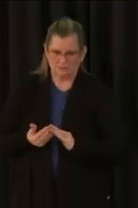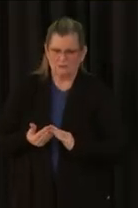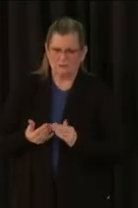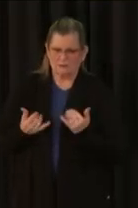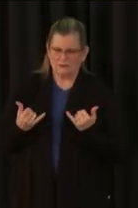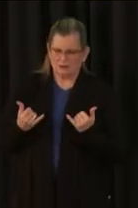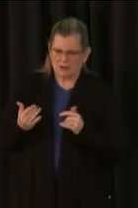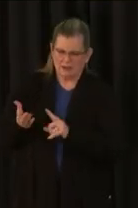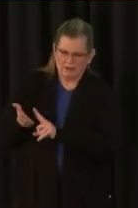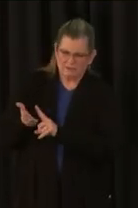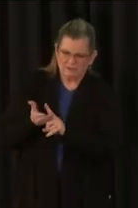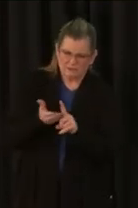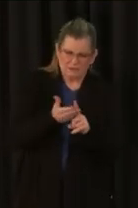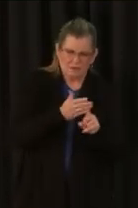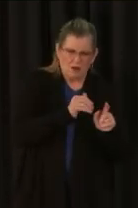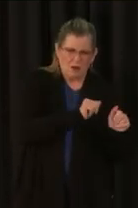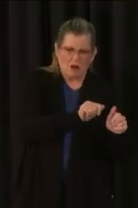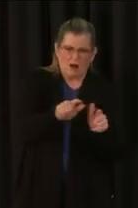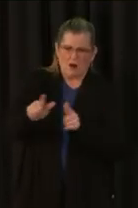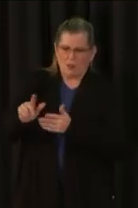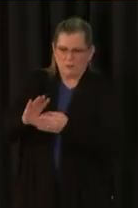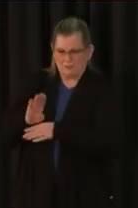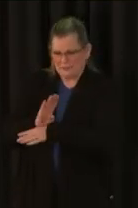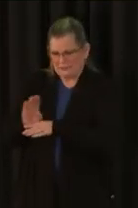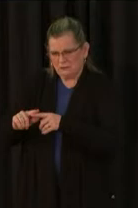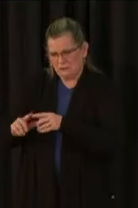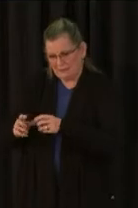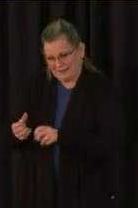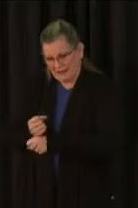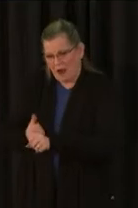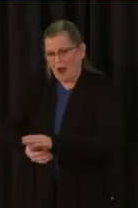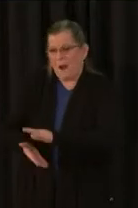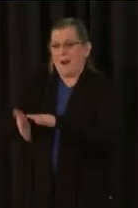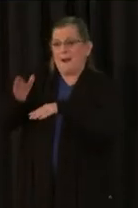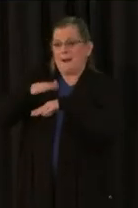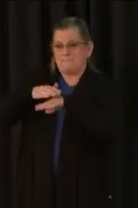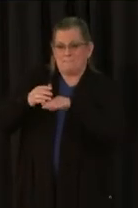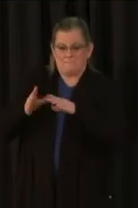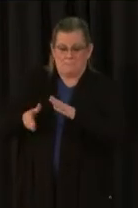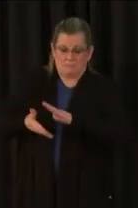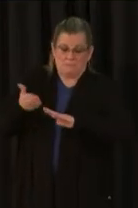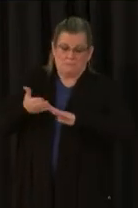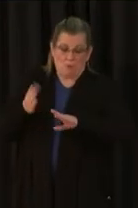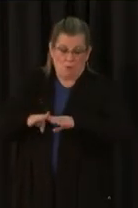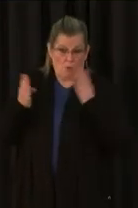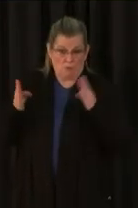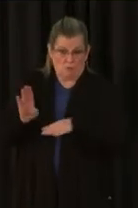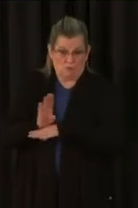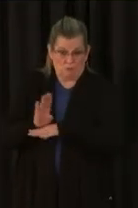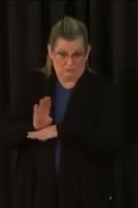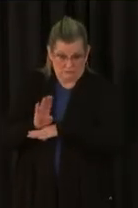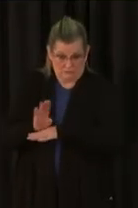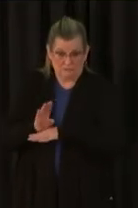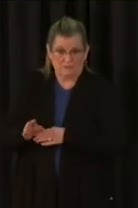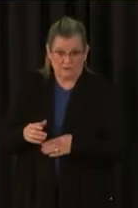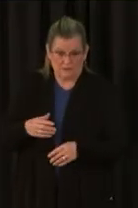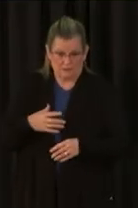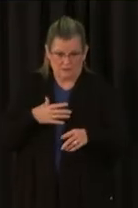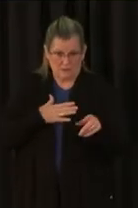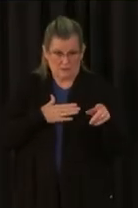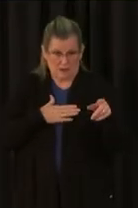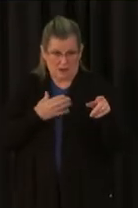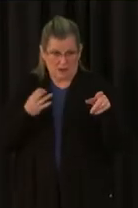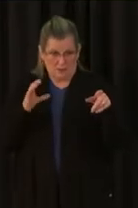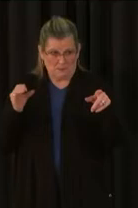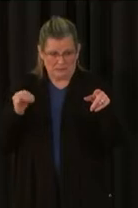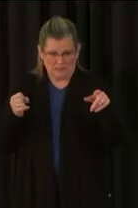get all our businesses up and running. I think for events specifically, my company, Linder Global Events, again headquartered here, has